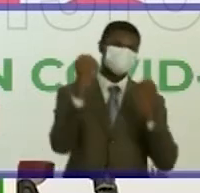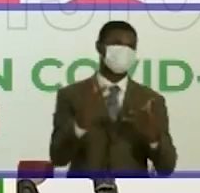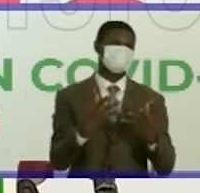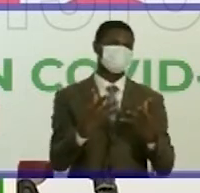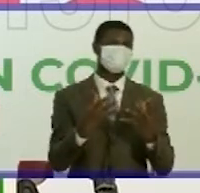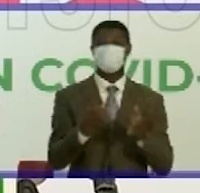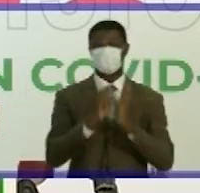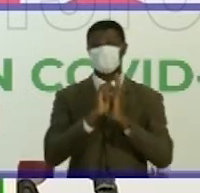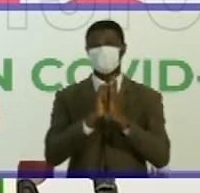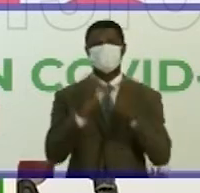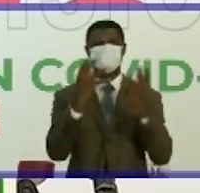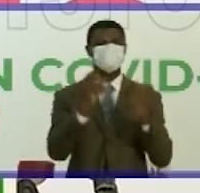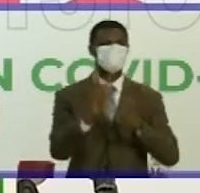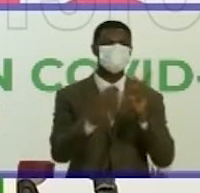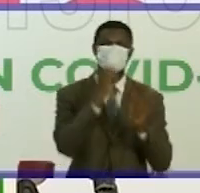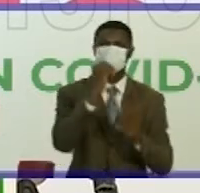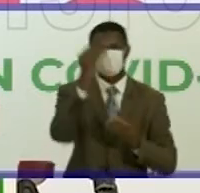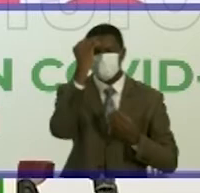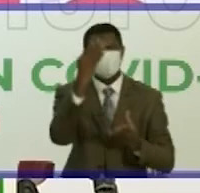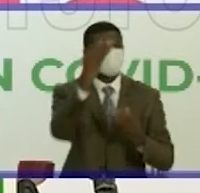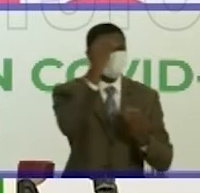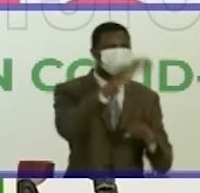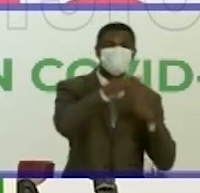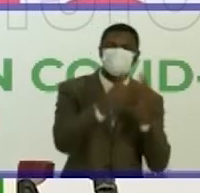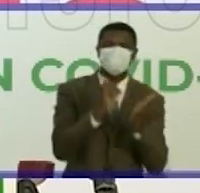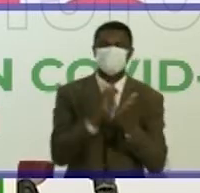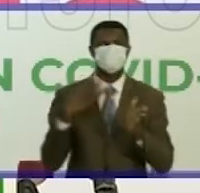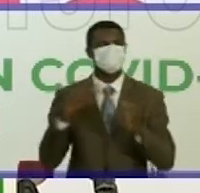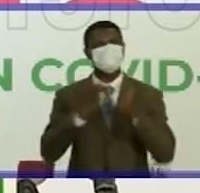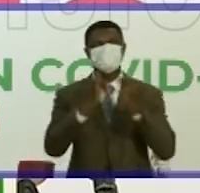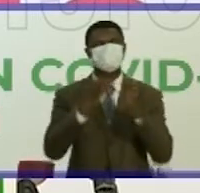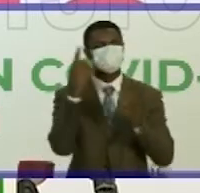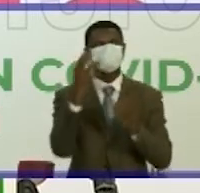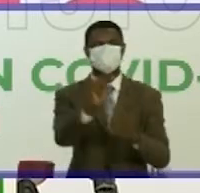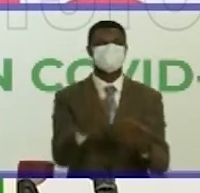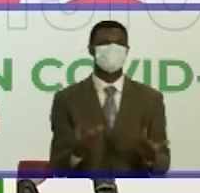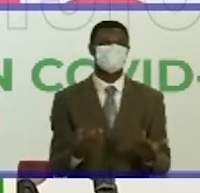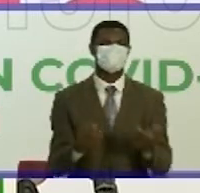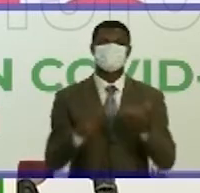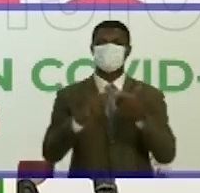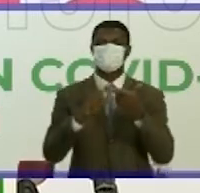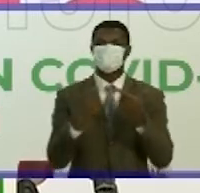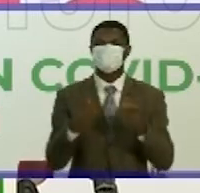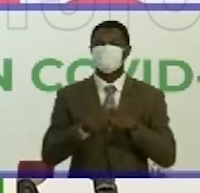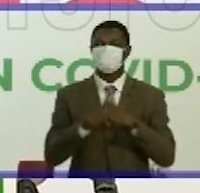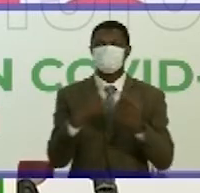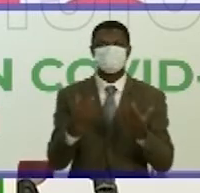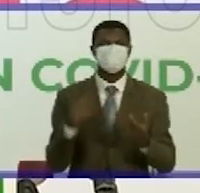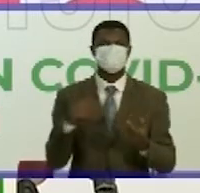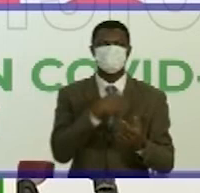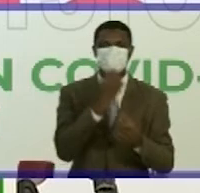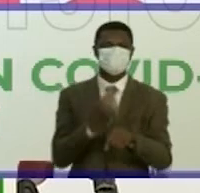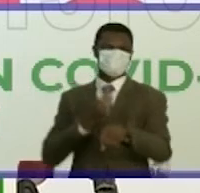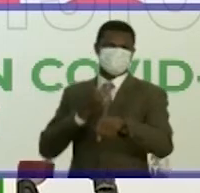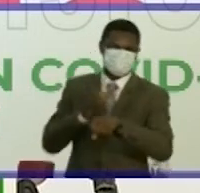increased non-compliance with pharmaceutical prevention measures, the second being lack of enforcement of necessary